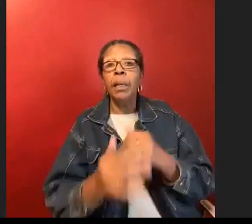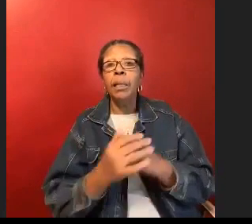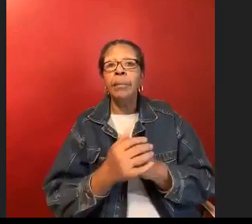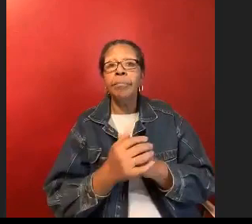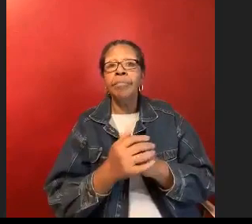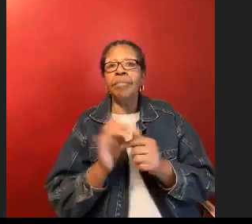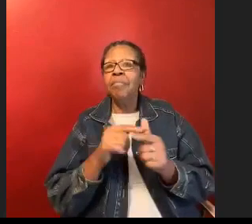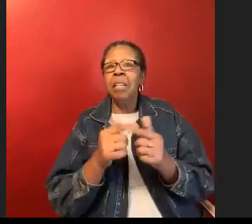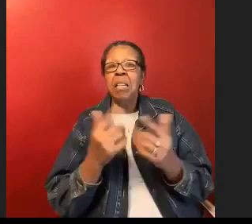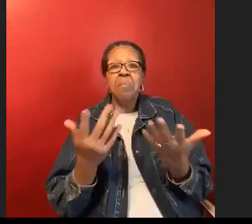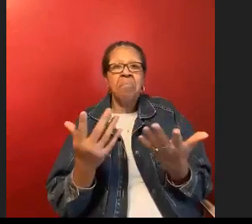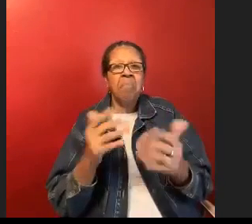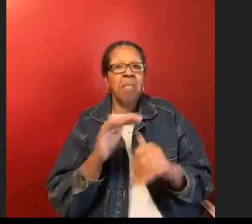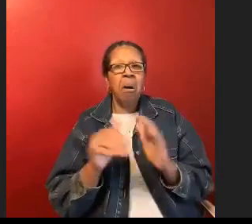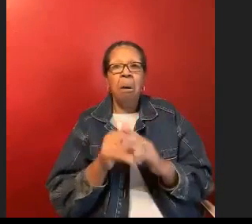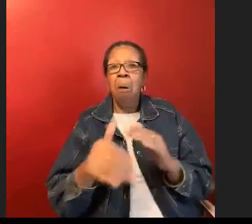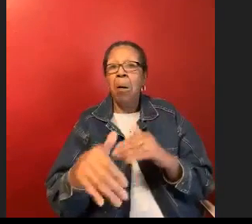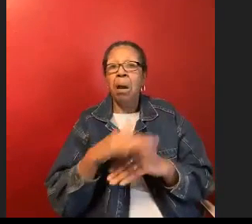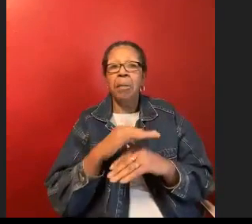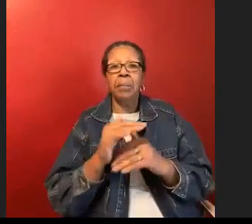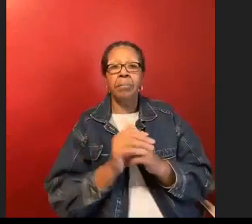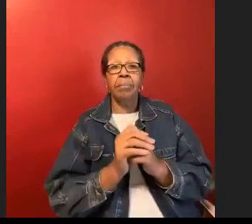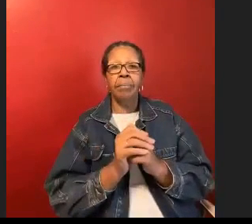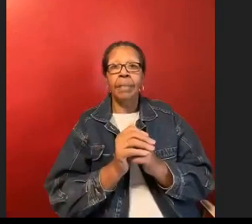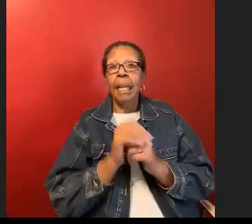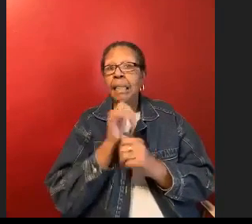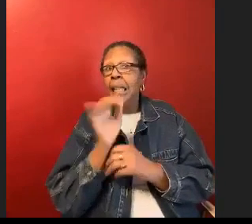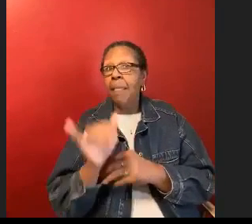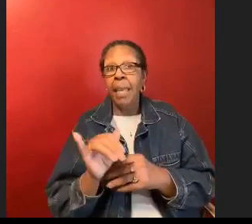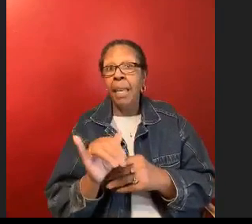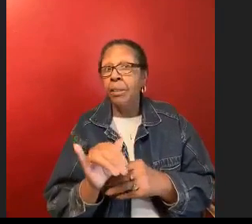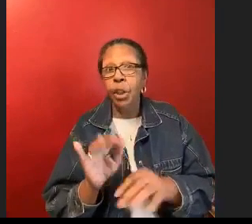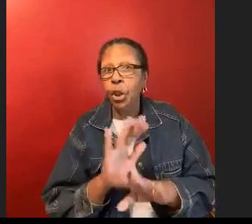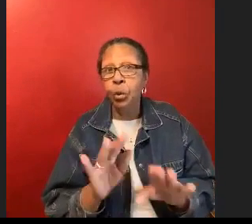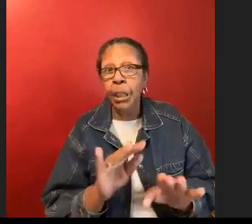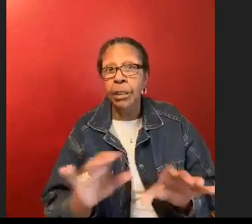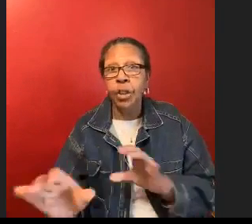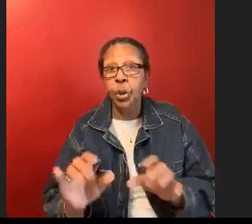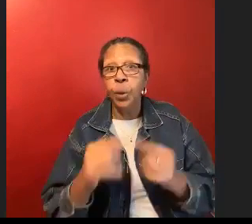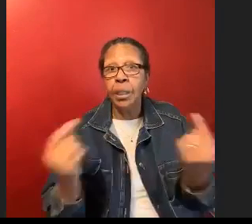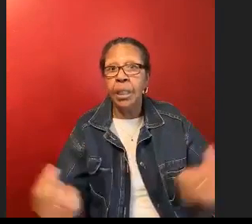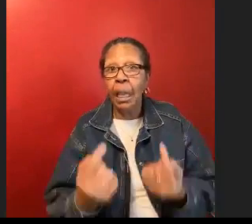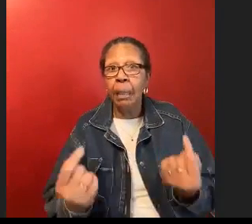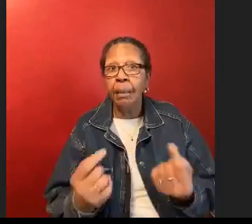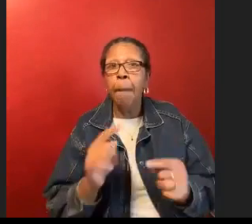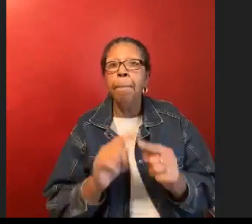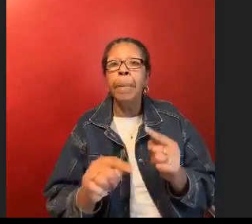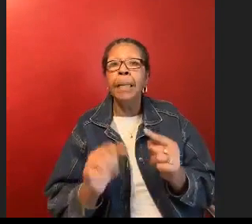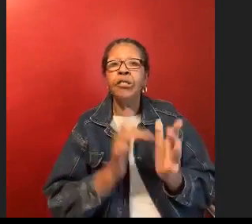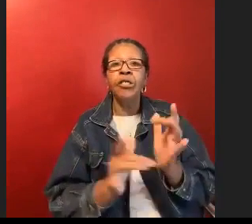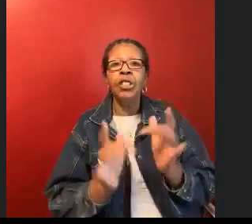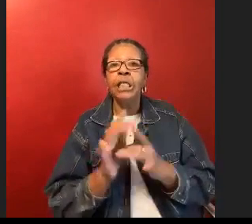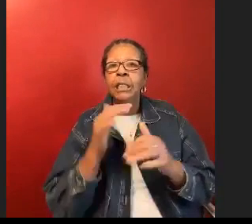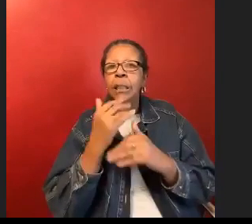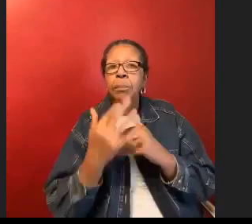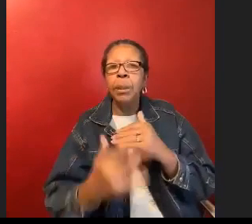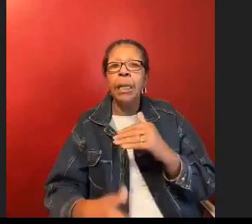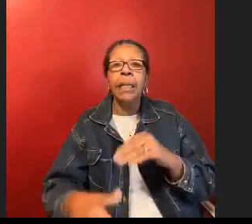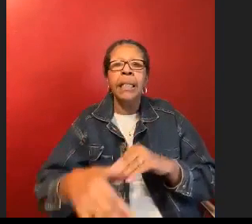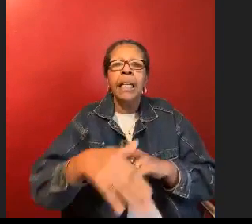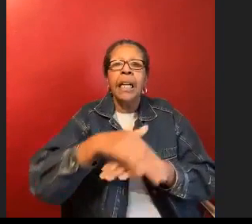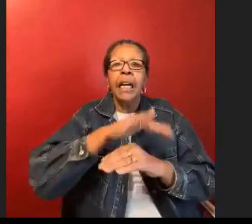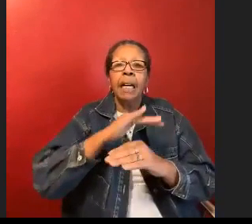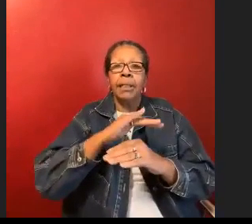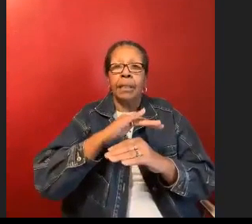covered. Not that you didn't do it, but the blood of Jesus covers it so that